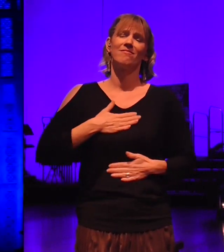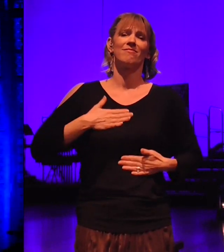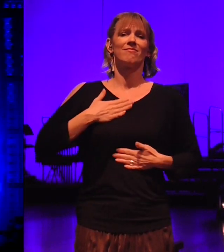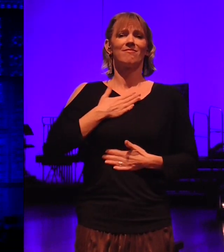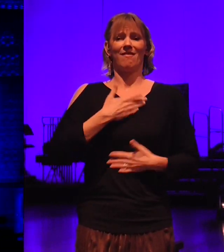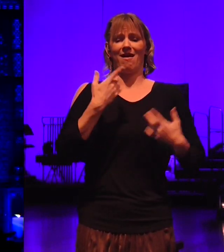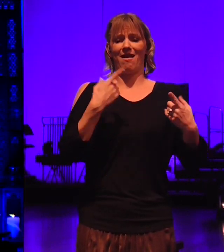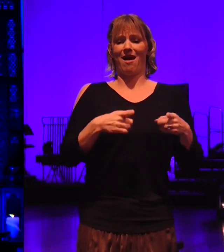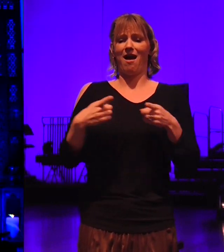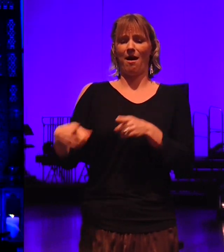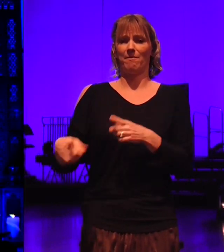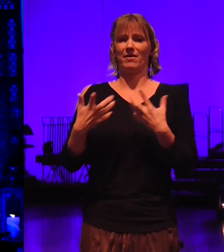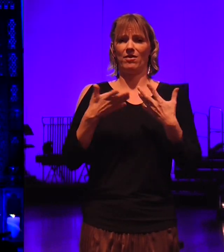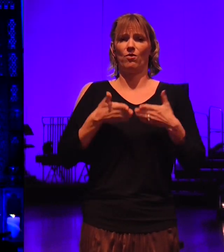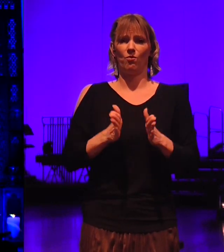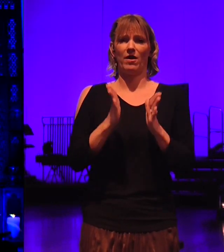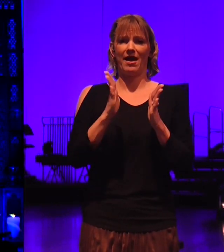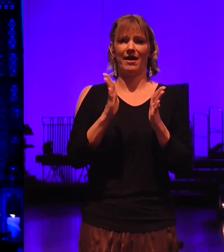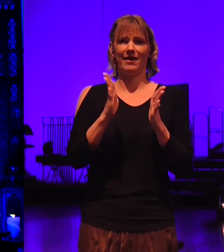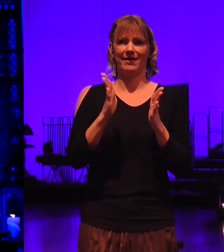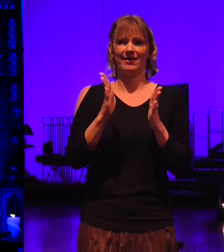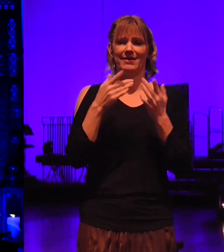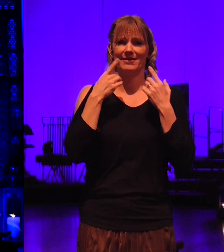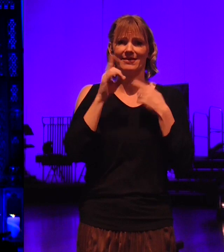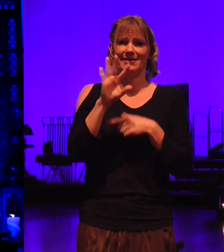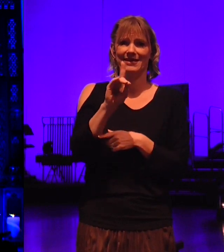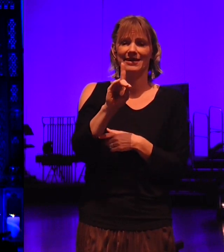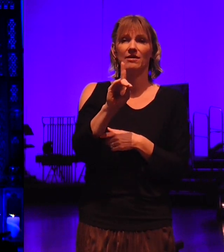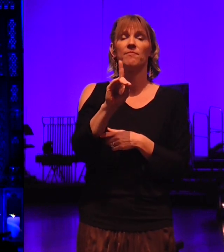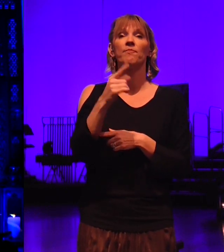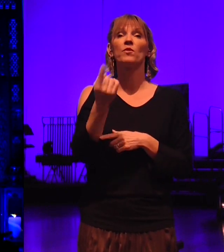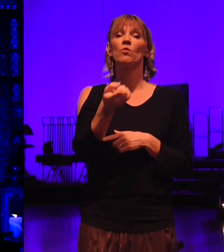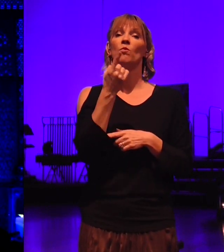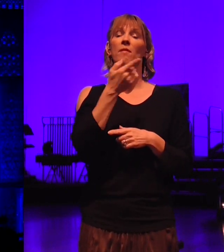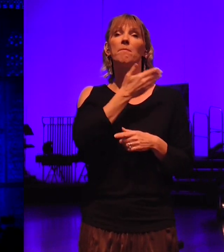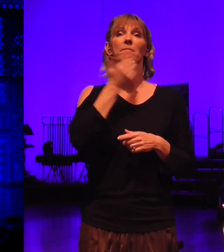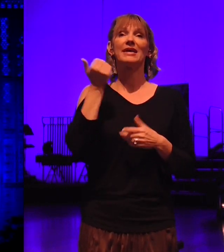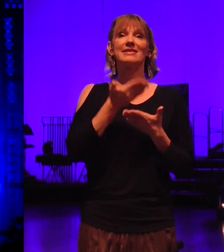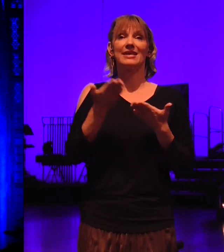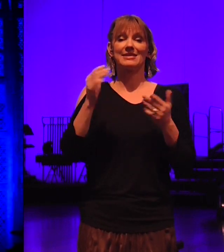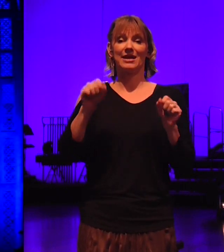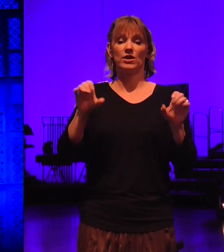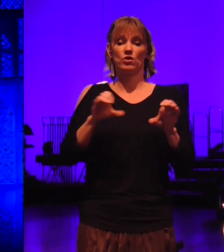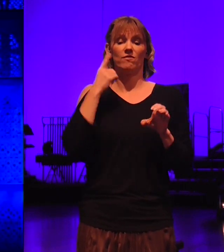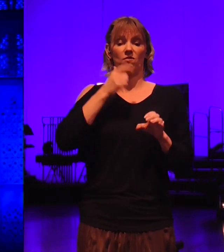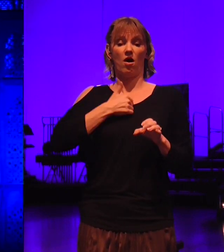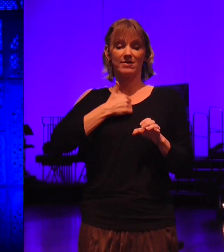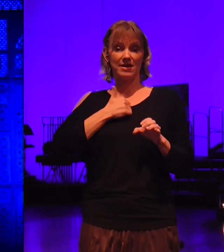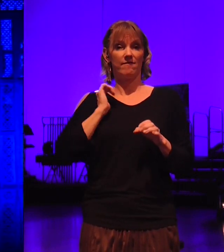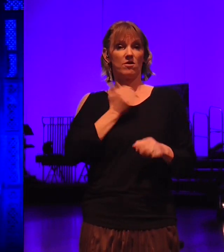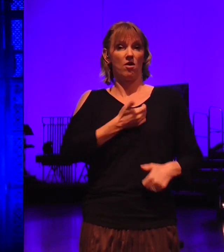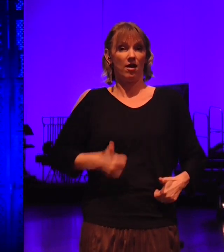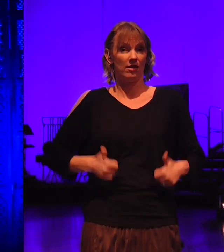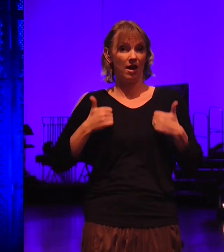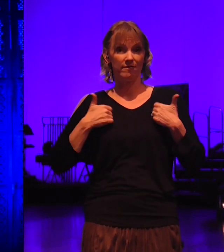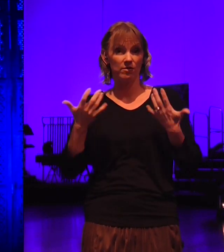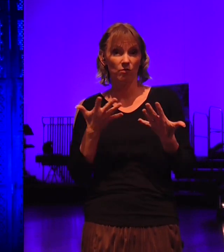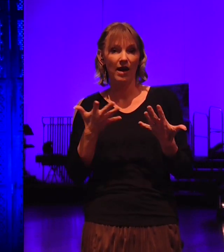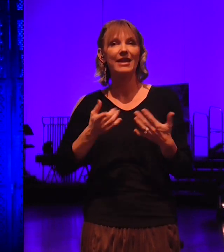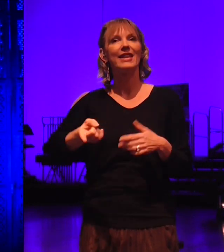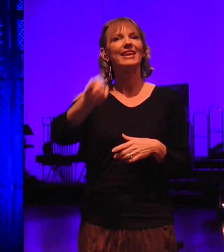it did. One of the best things we can do for ourselves in our lives is think like a gardener.